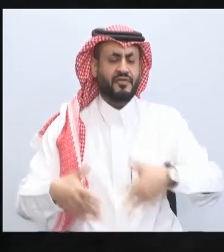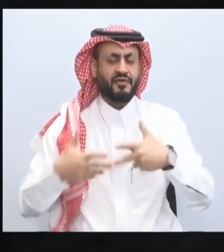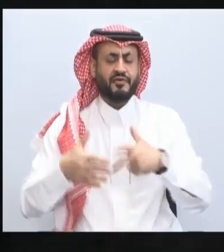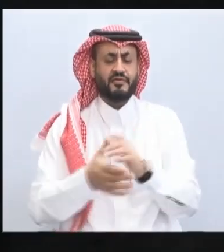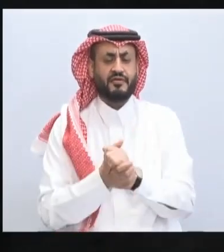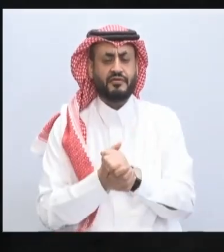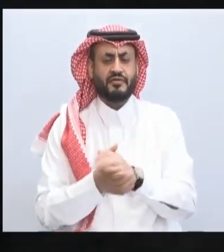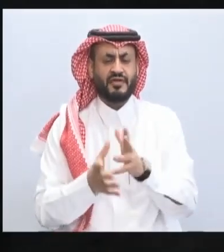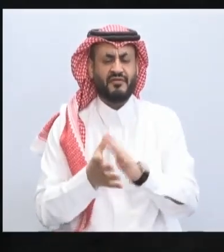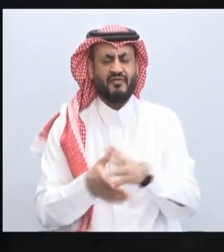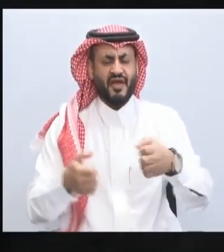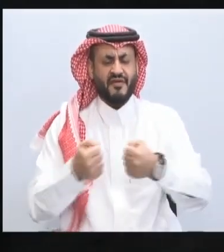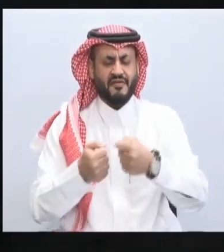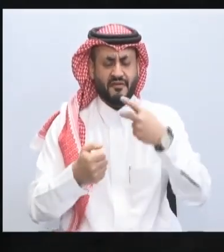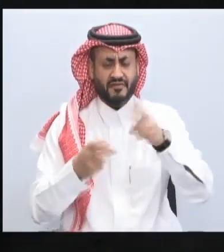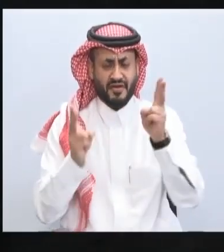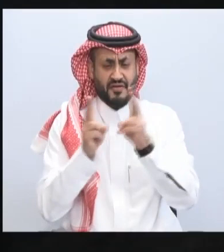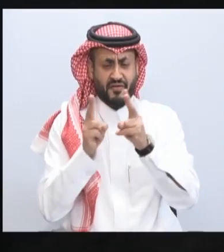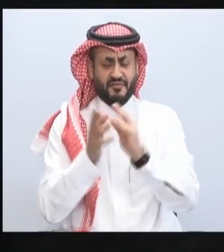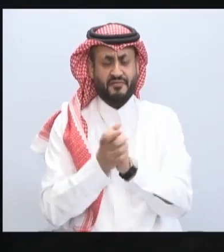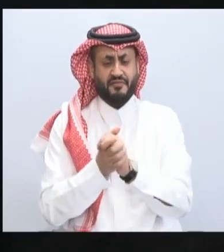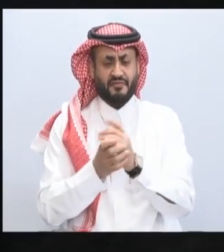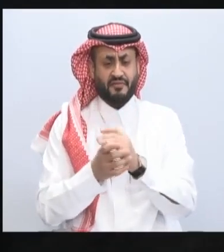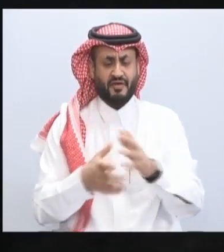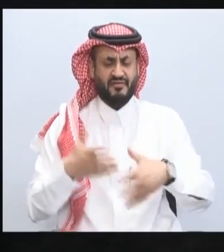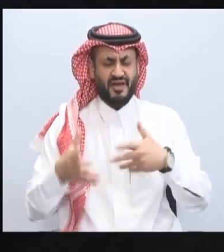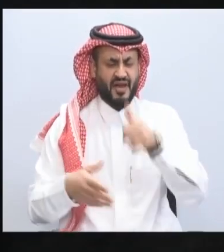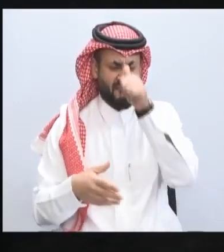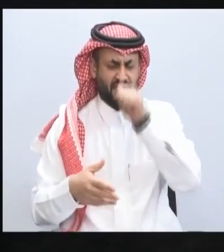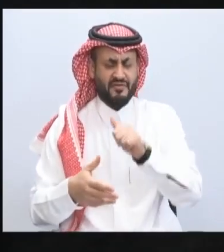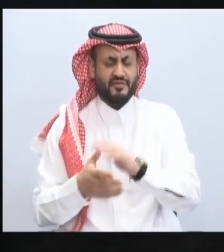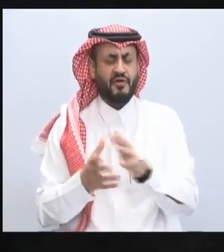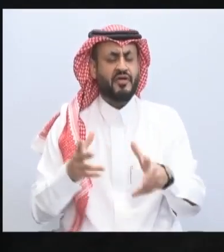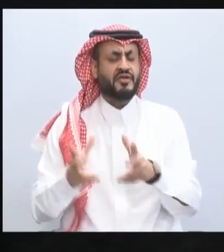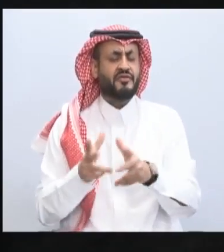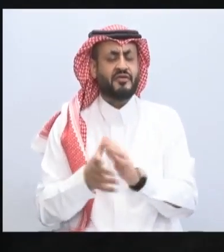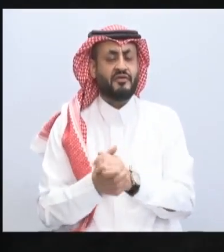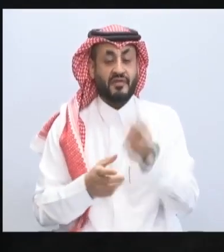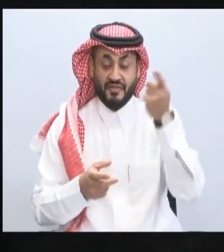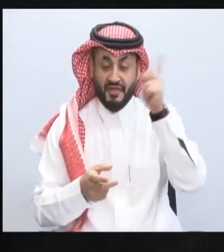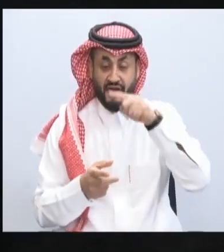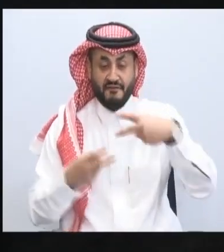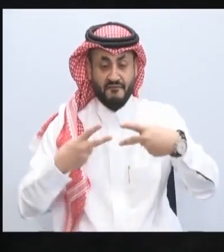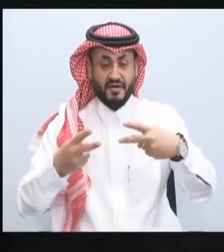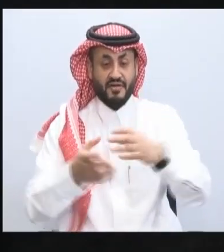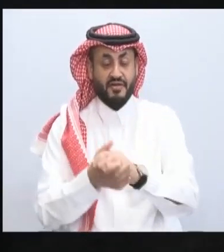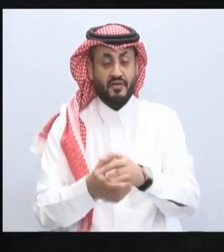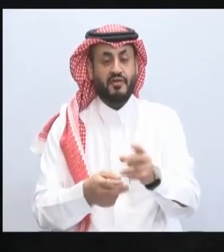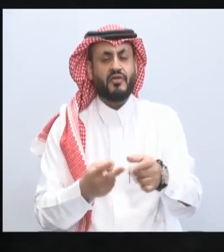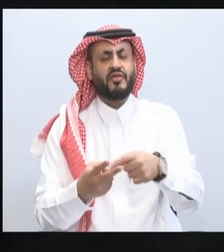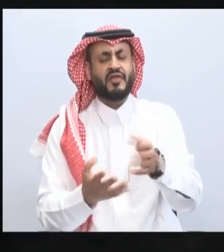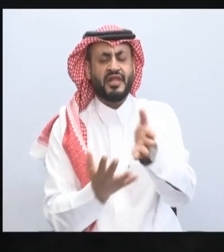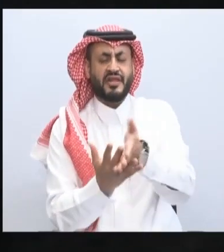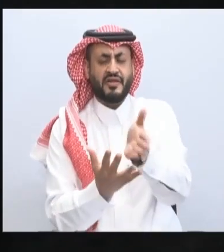is some kind of problem that you are facing, or you are anxious or nervous about something, but you find out that even the other part